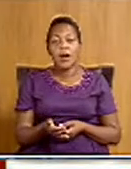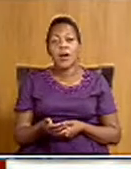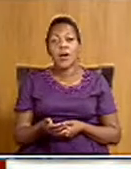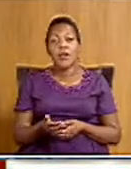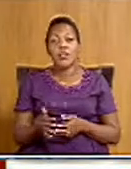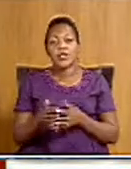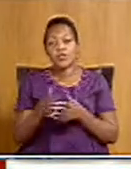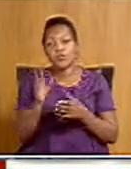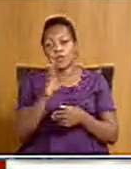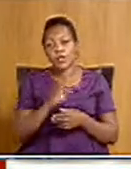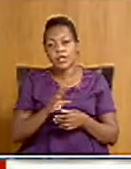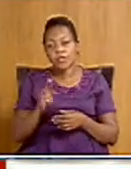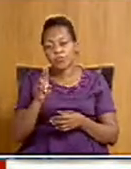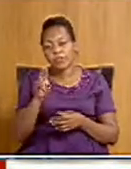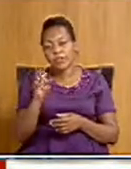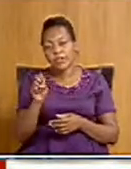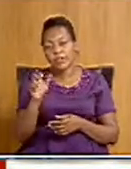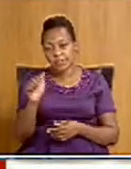United States of America.